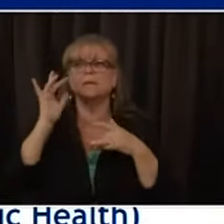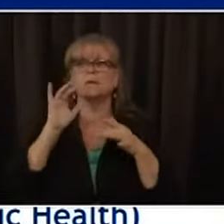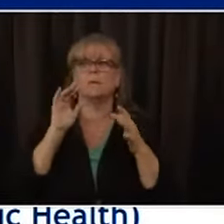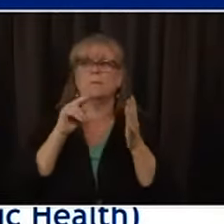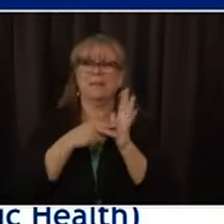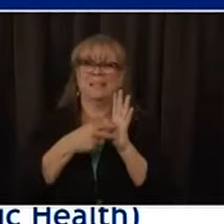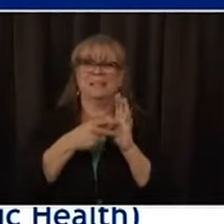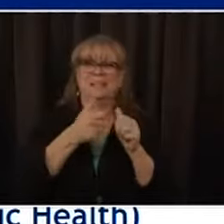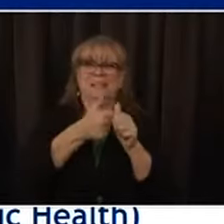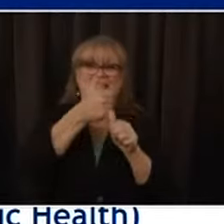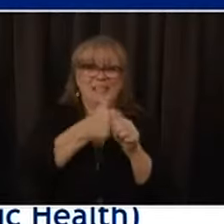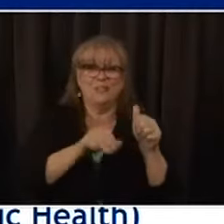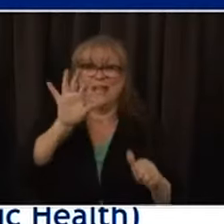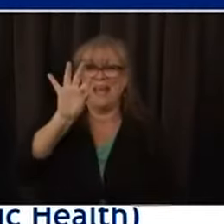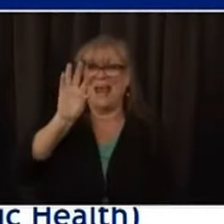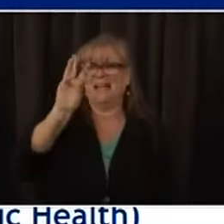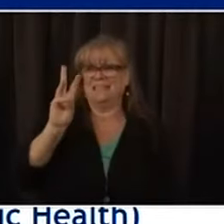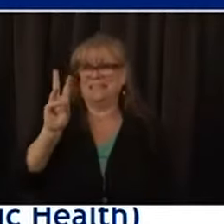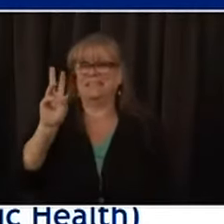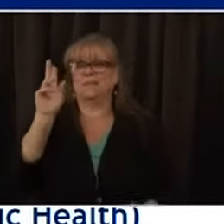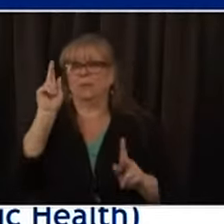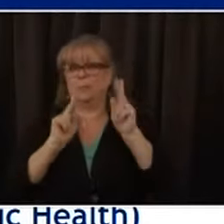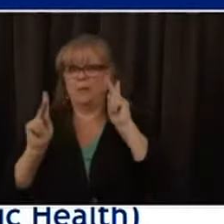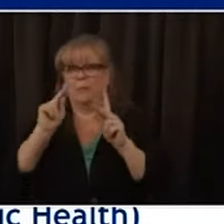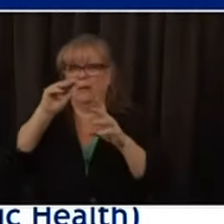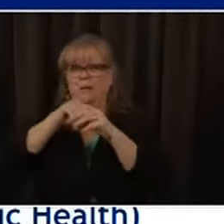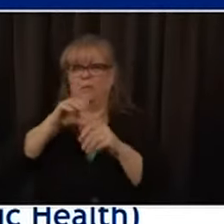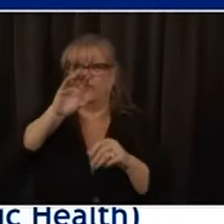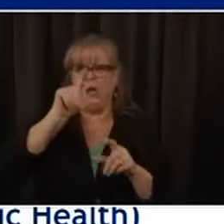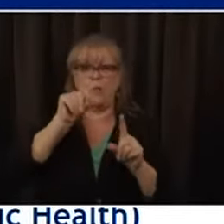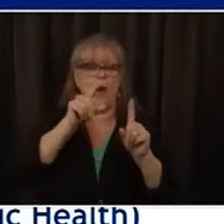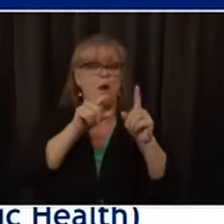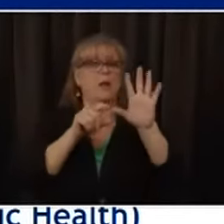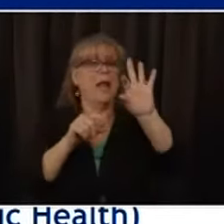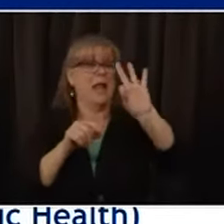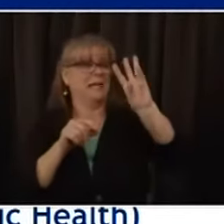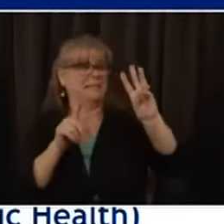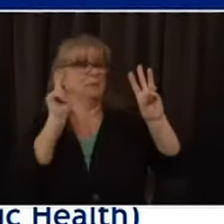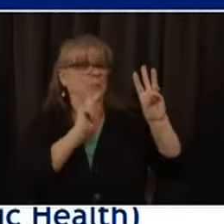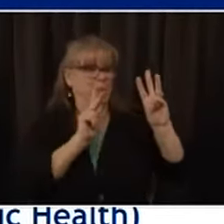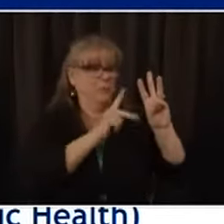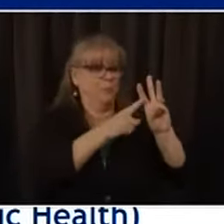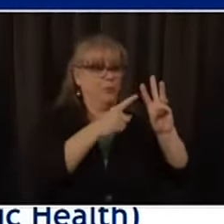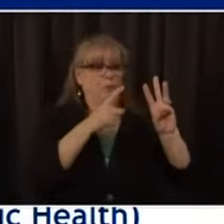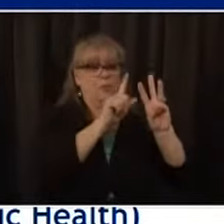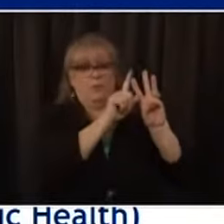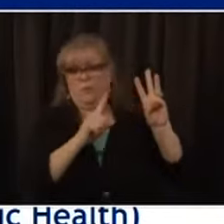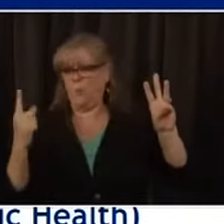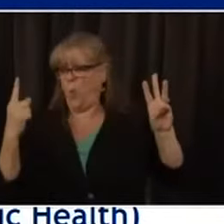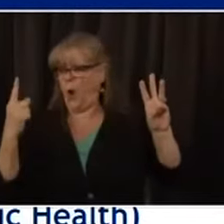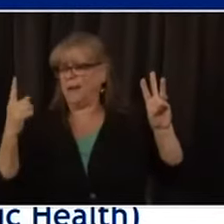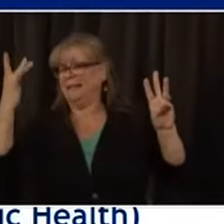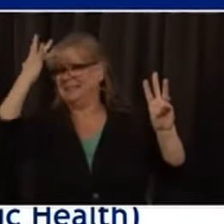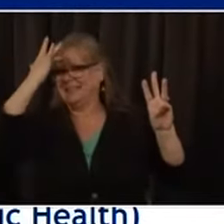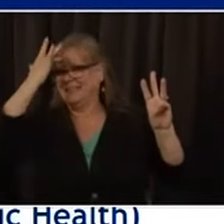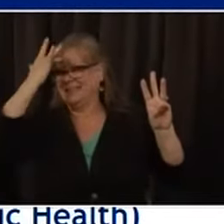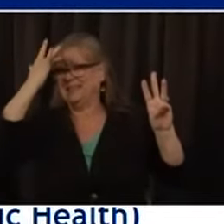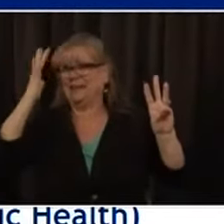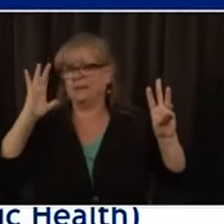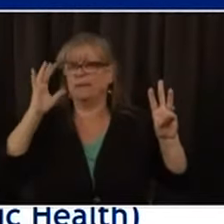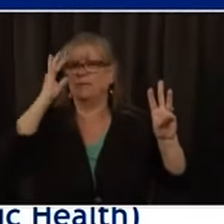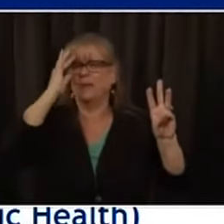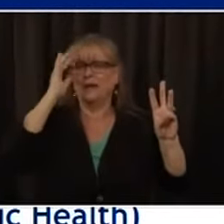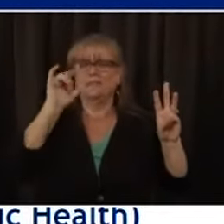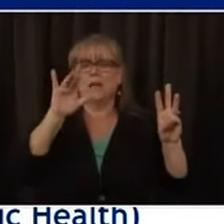Coloradans are infected. The report also shows that approximately 30% of Colorado's population is